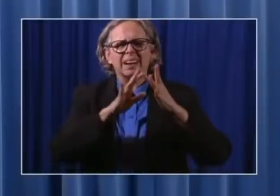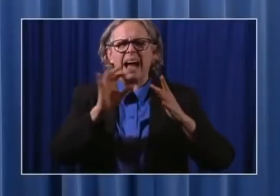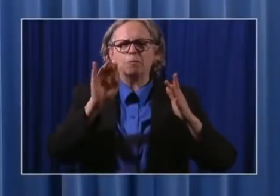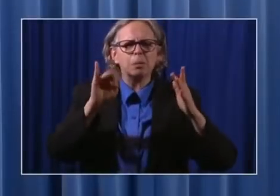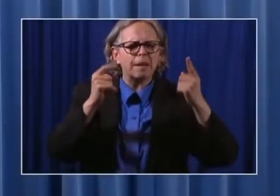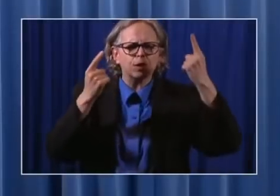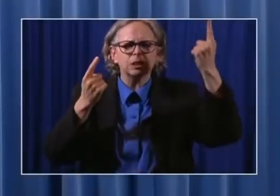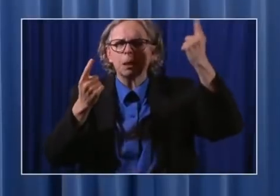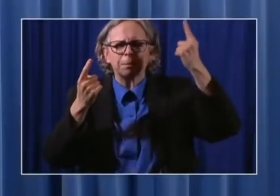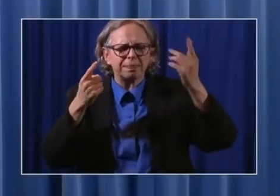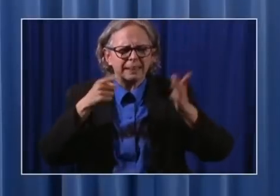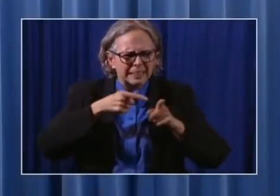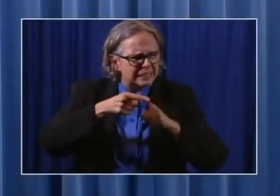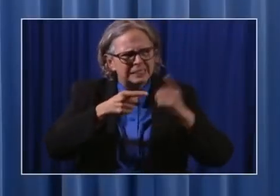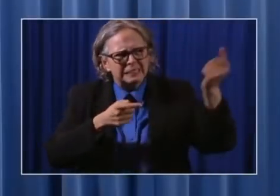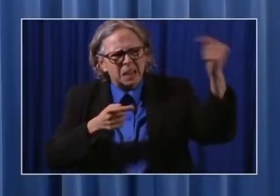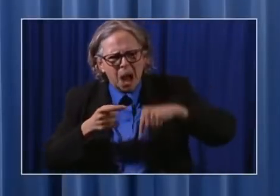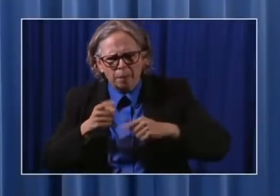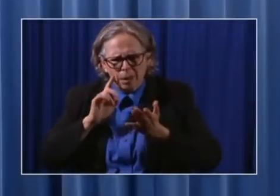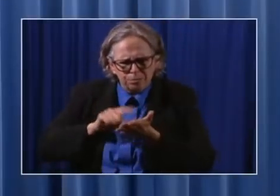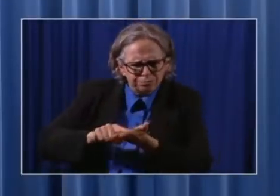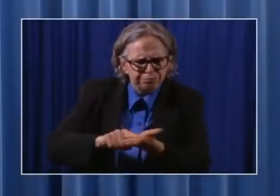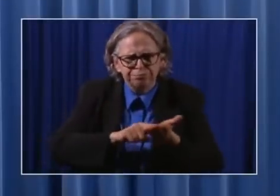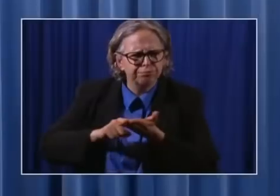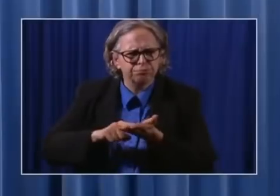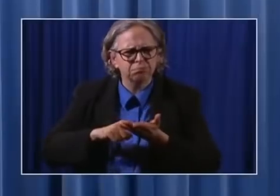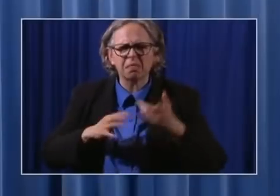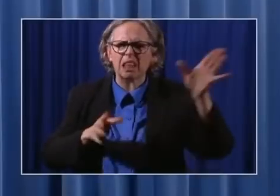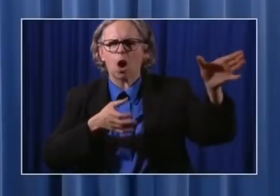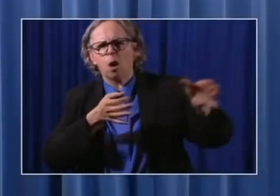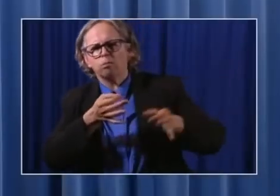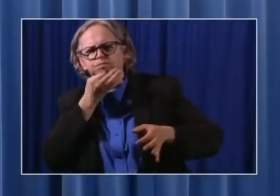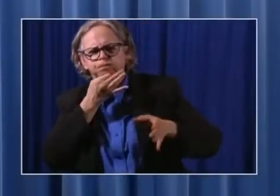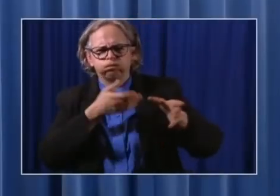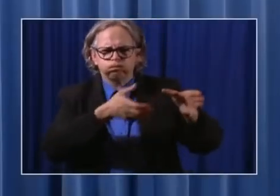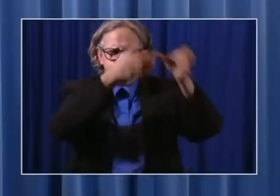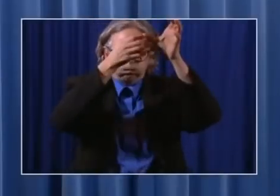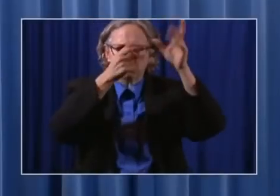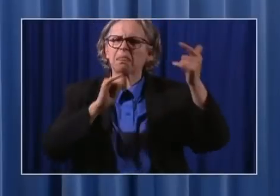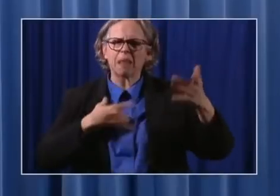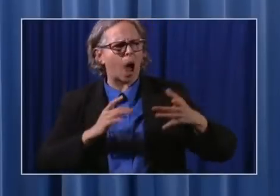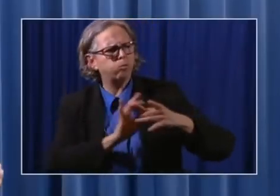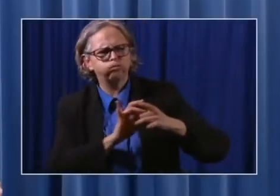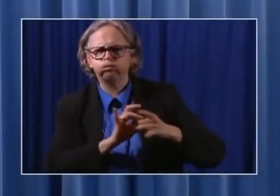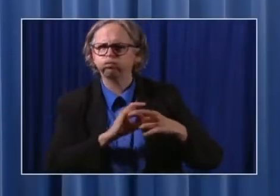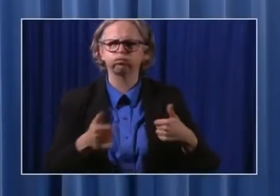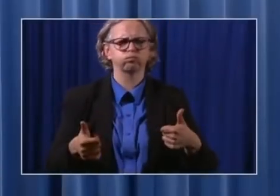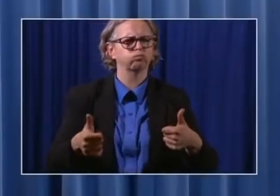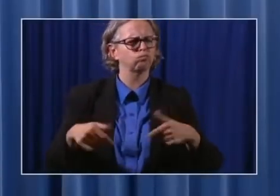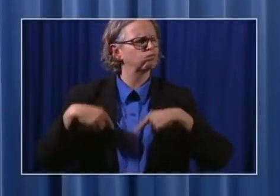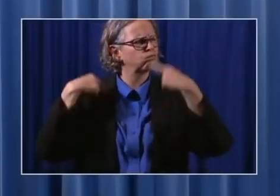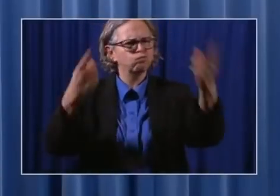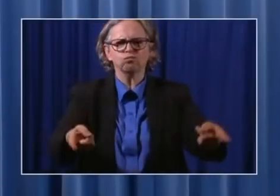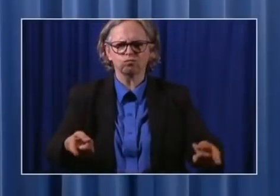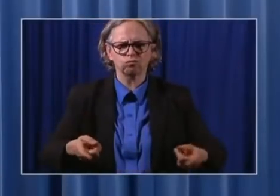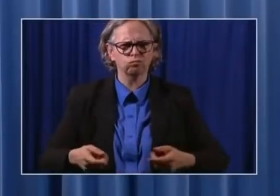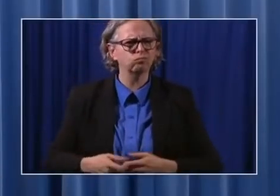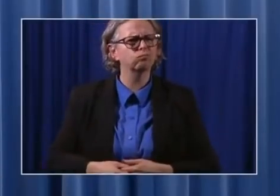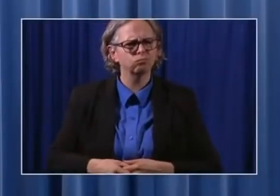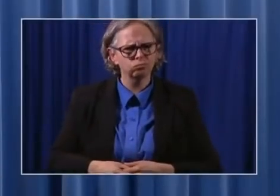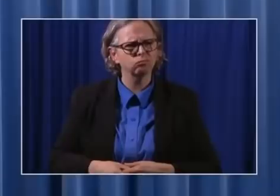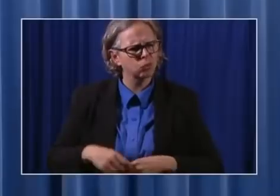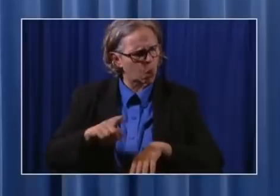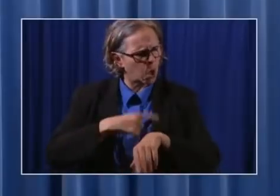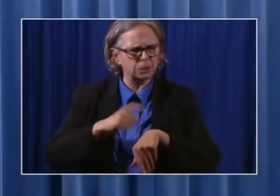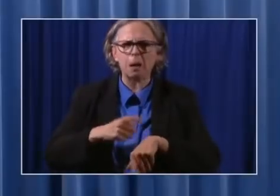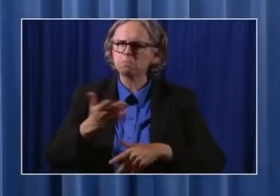would ask the FBI to come in with, they had a specialty. So that type relationship goes on all the time, and it's not